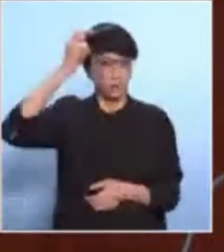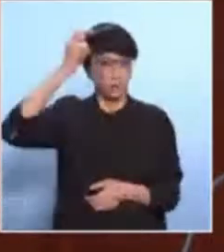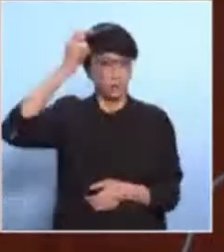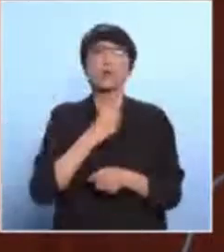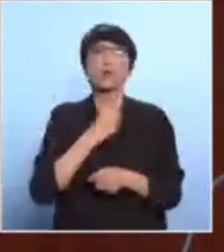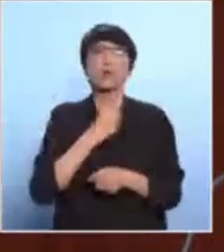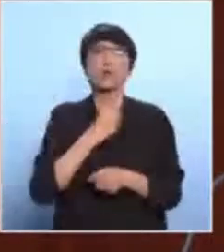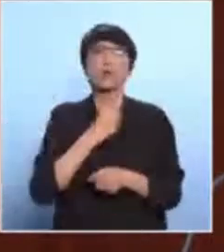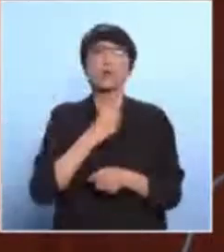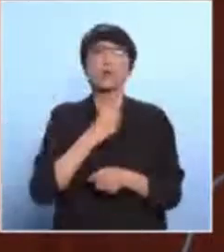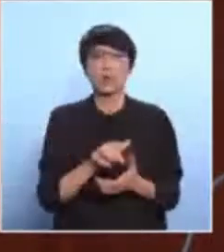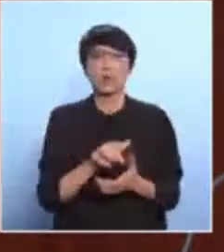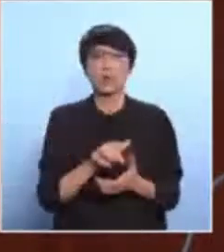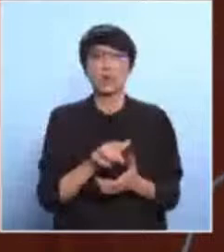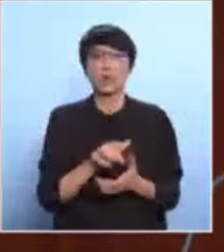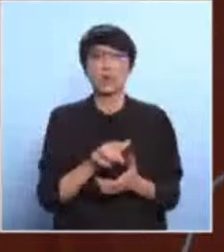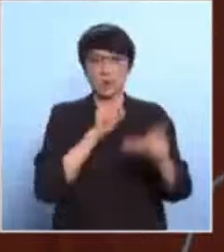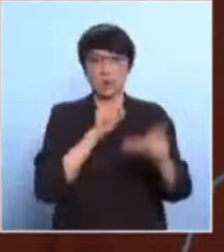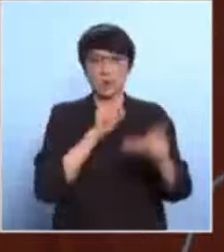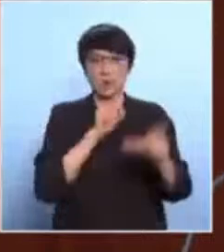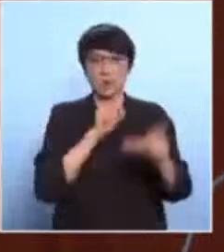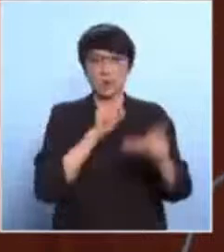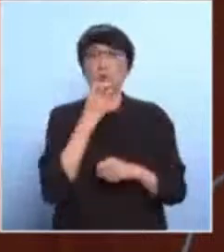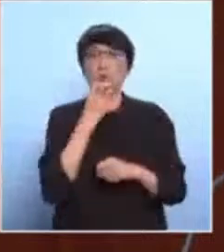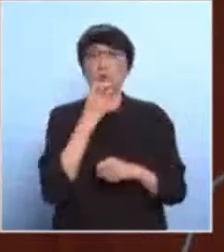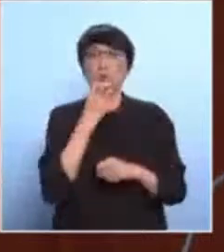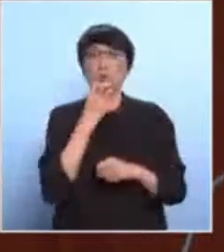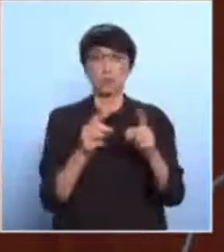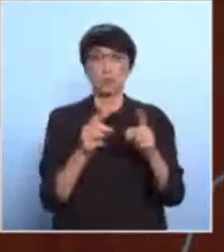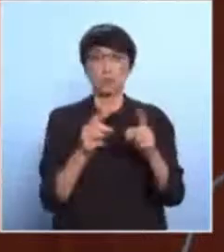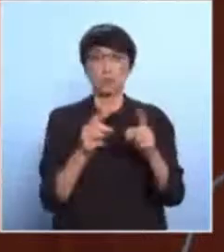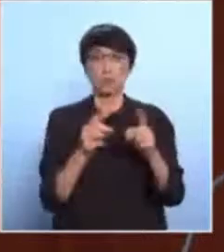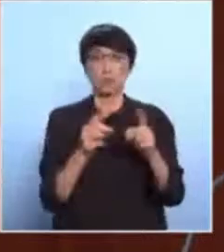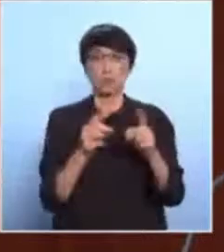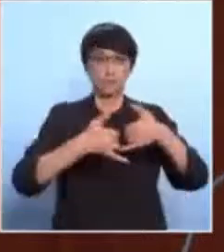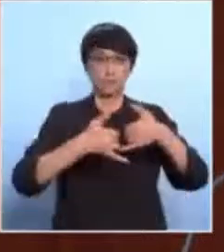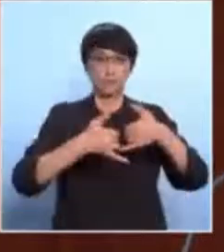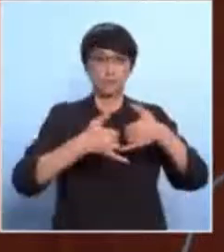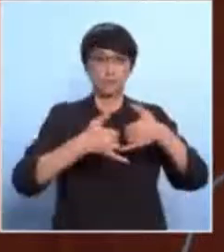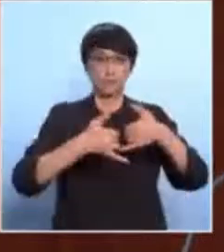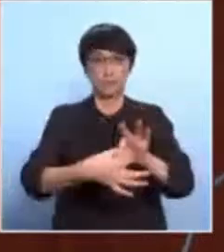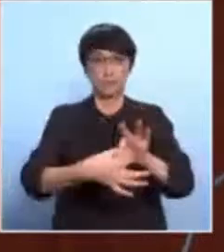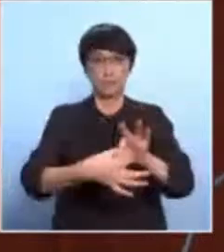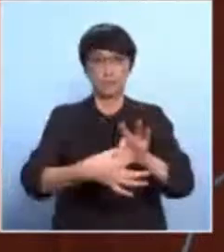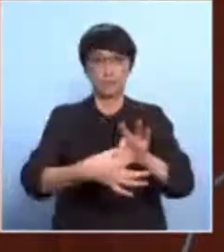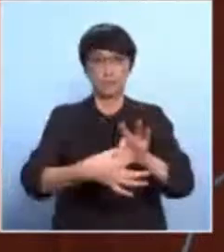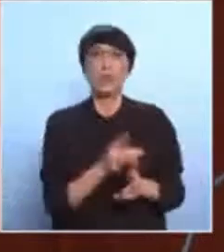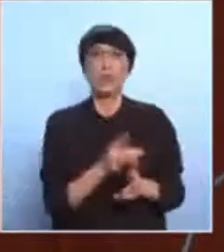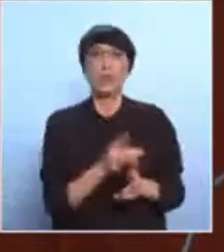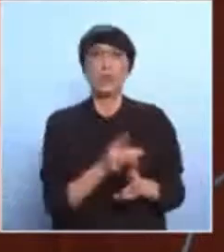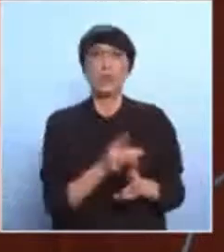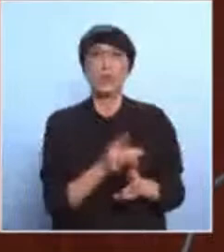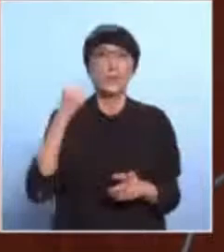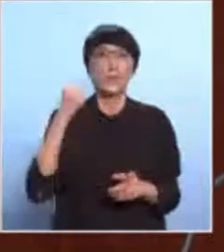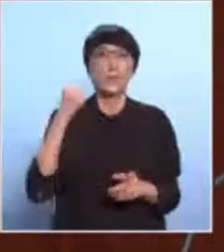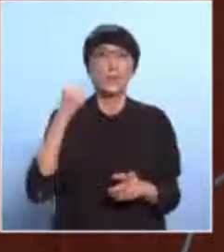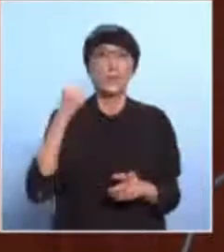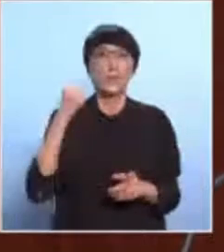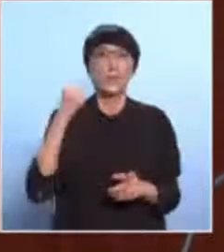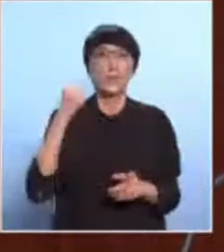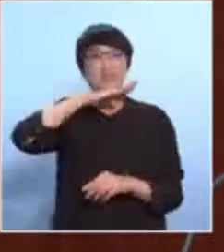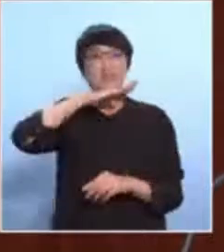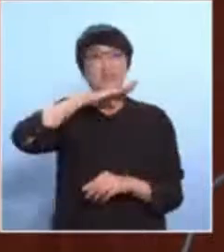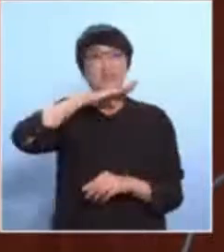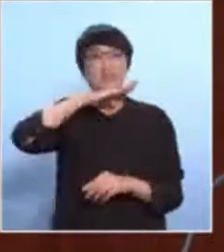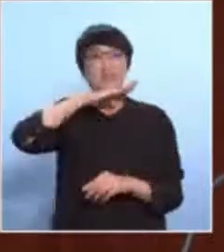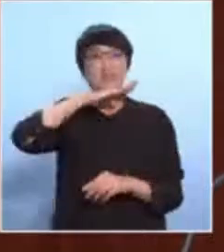to enhance pedestrian connectivity between Hongham and Tsim Sha Tsui East and improve the waiting areas of the bus stops near